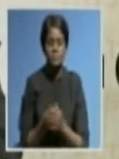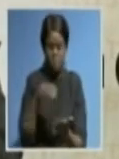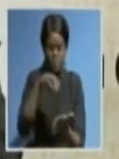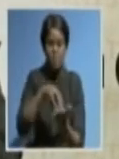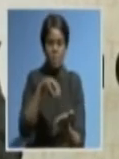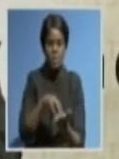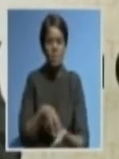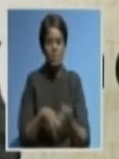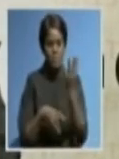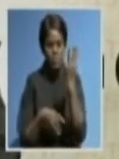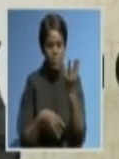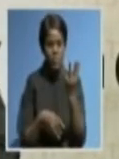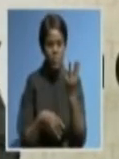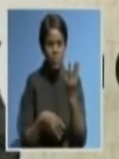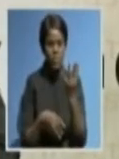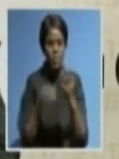of these 6